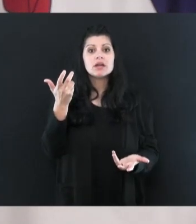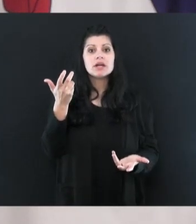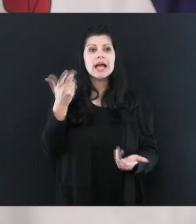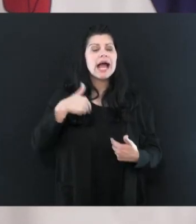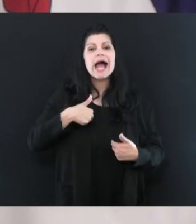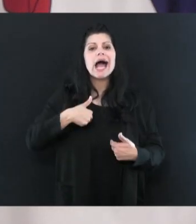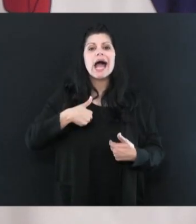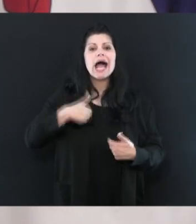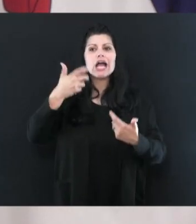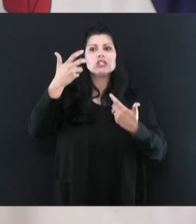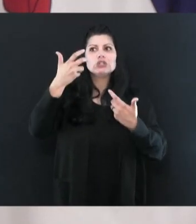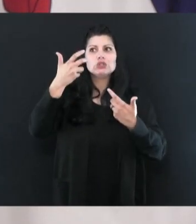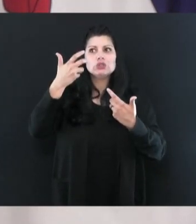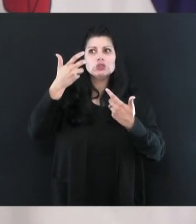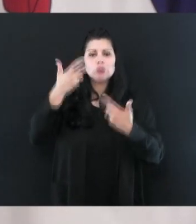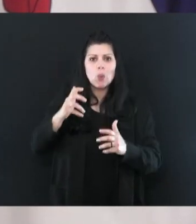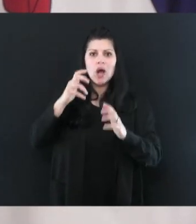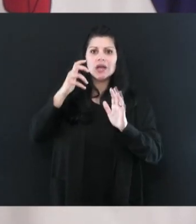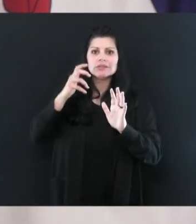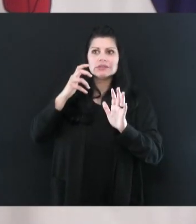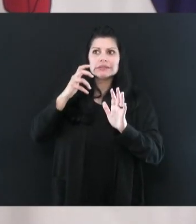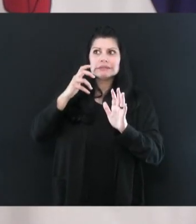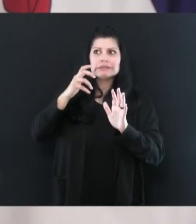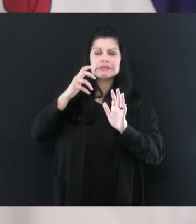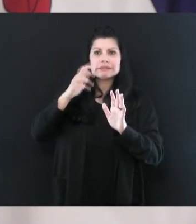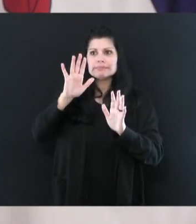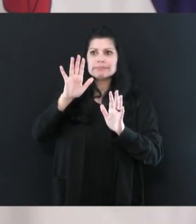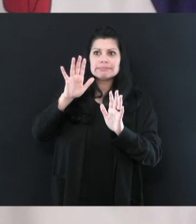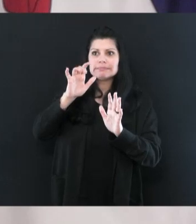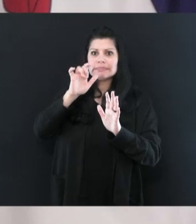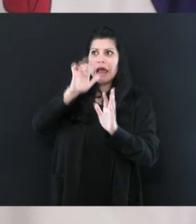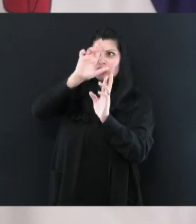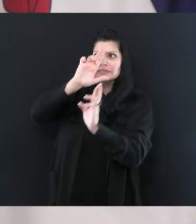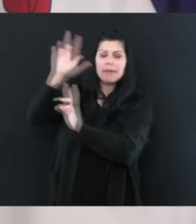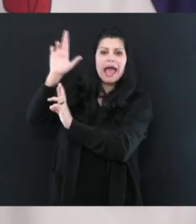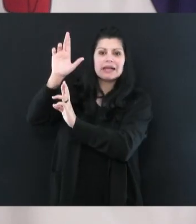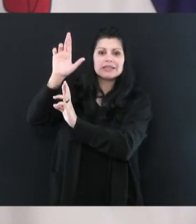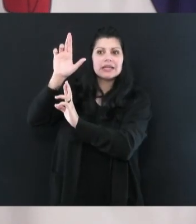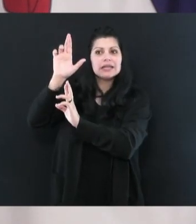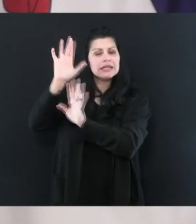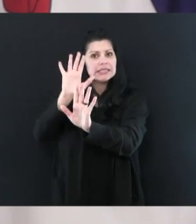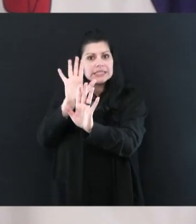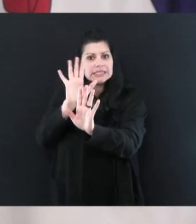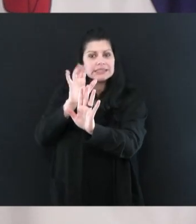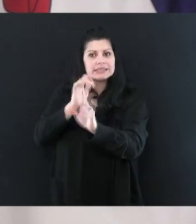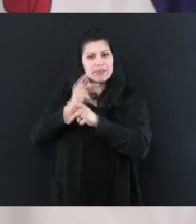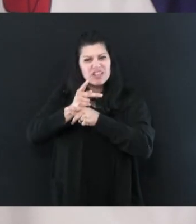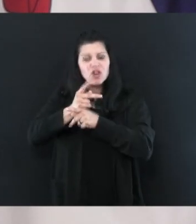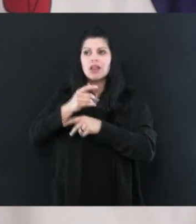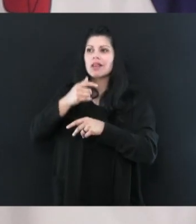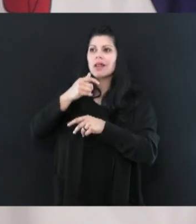don't want to be disrespectful, but what goes on in Washington, good gracious,